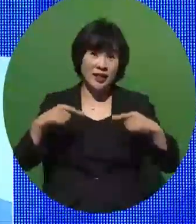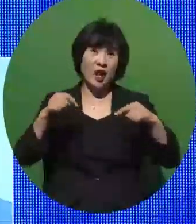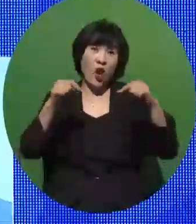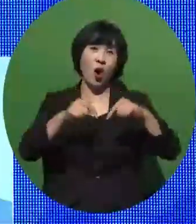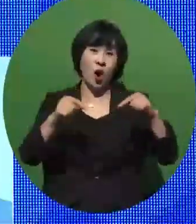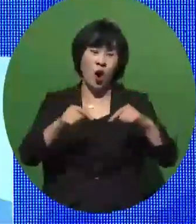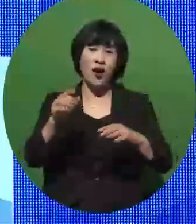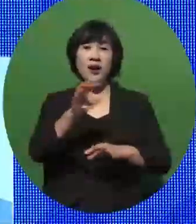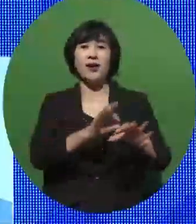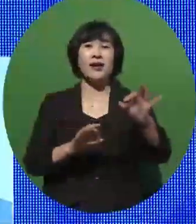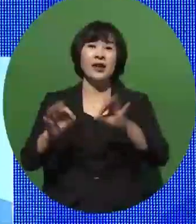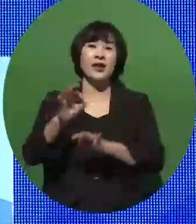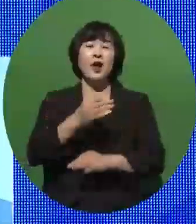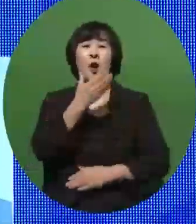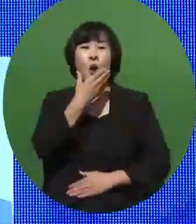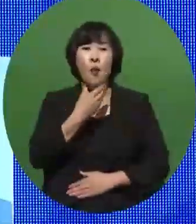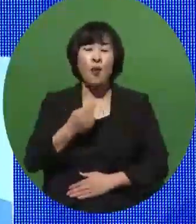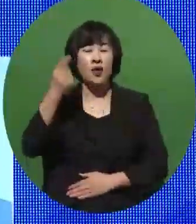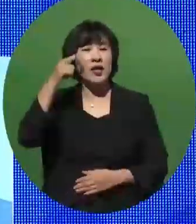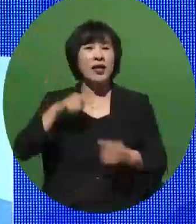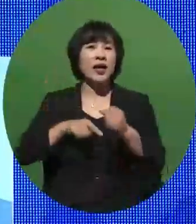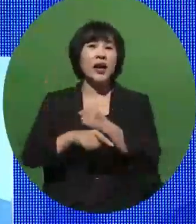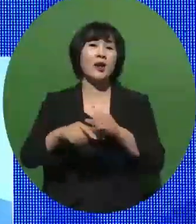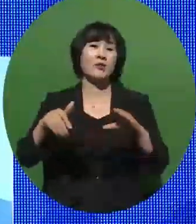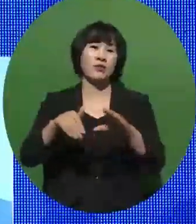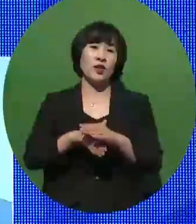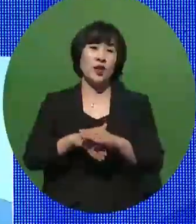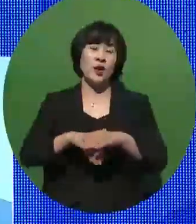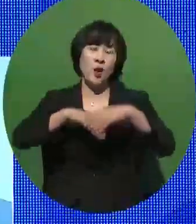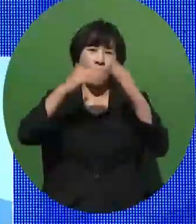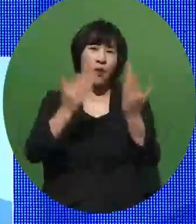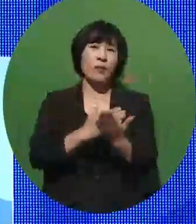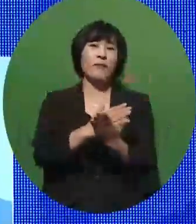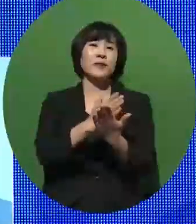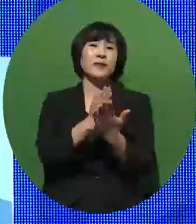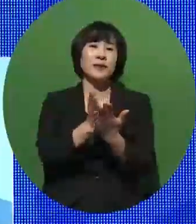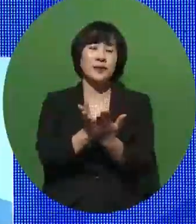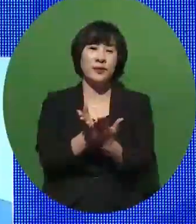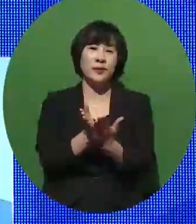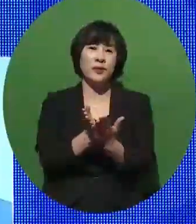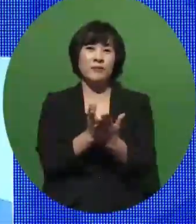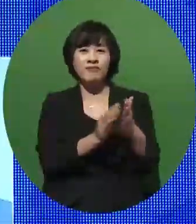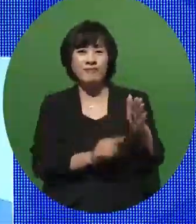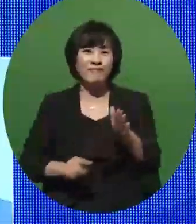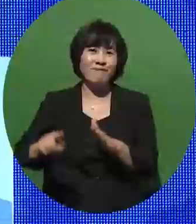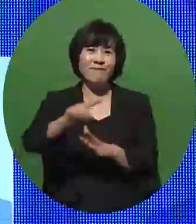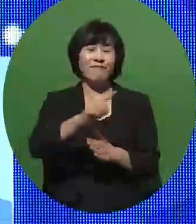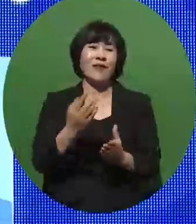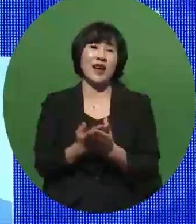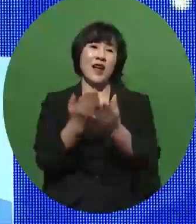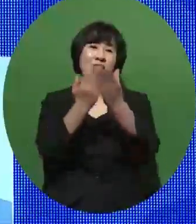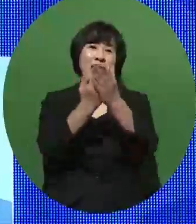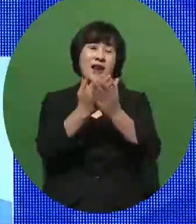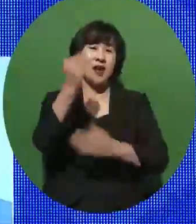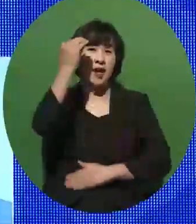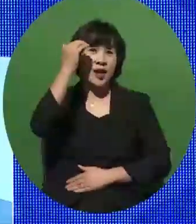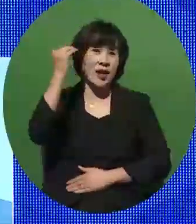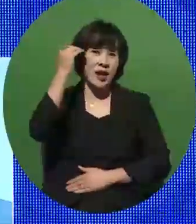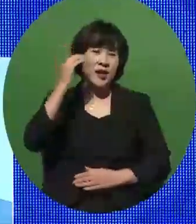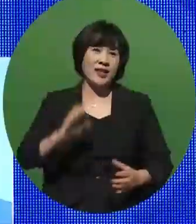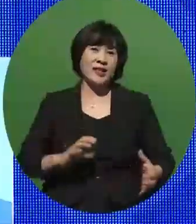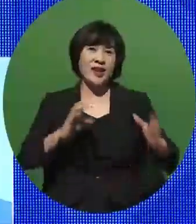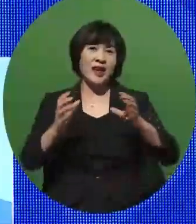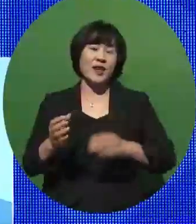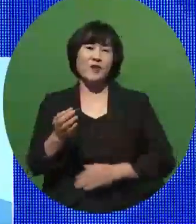through the first inter-Korean summit and the June 15th Insta-Korean Joint Declaration. He helped the nation achieve